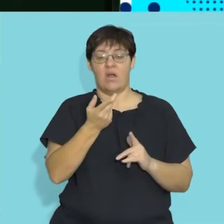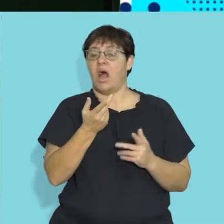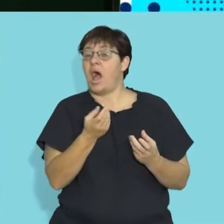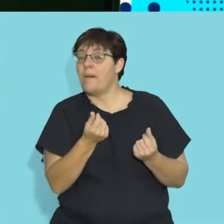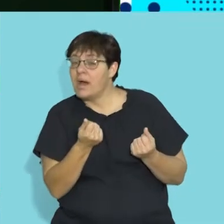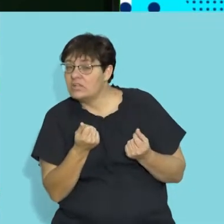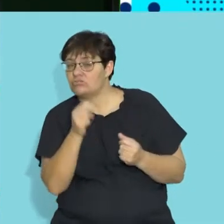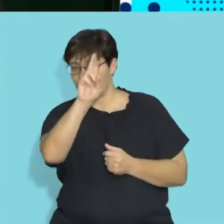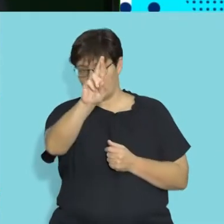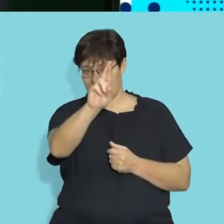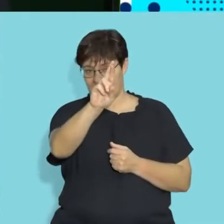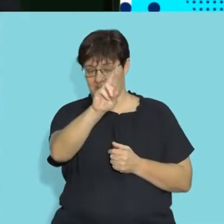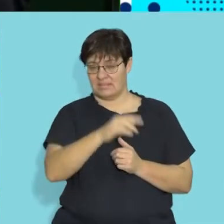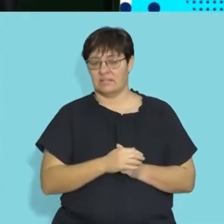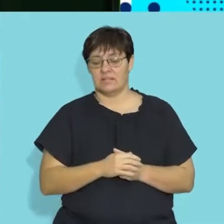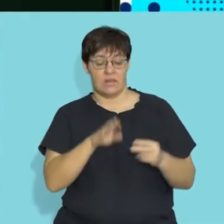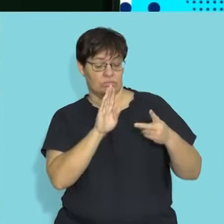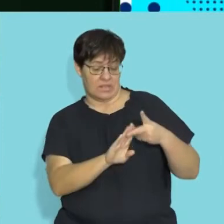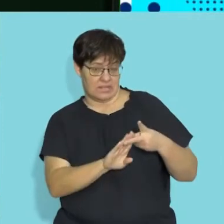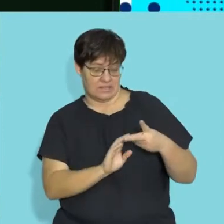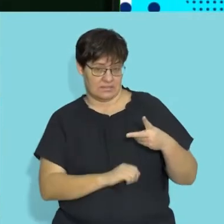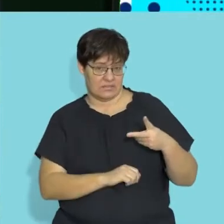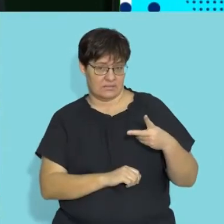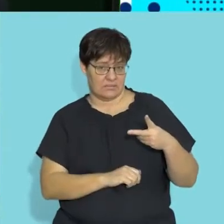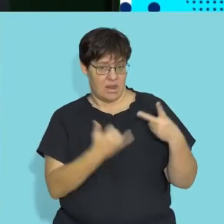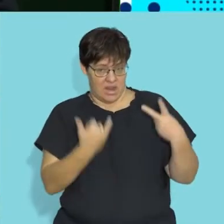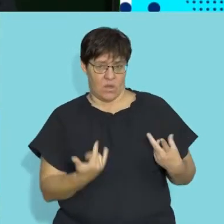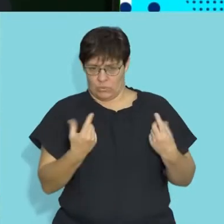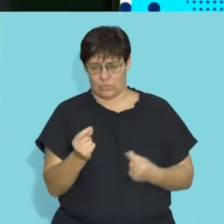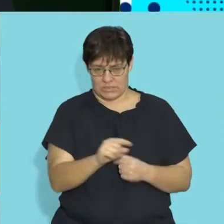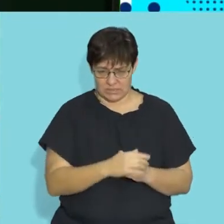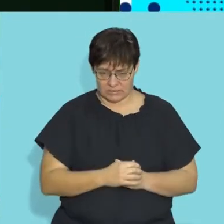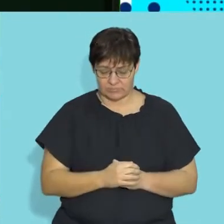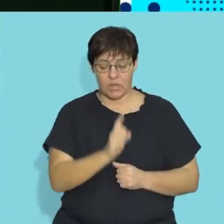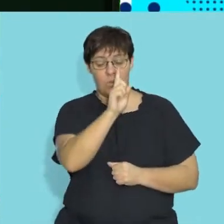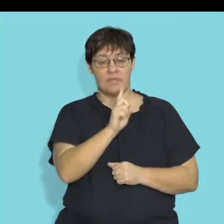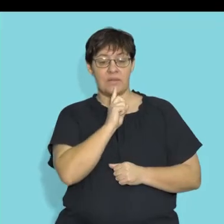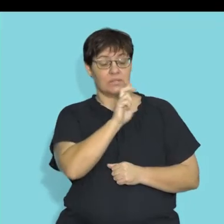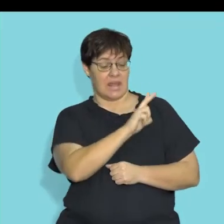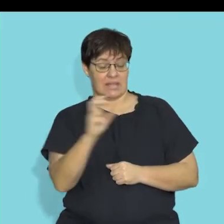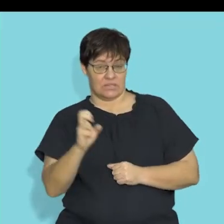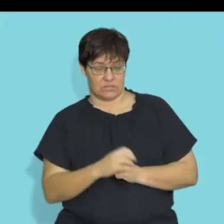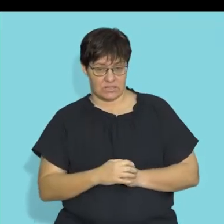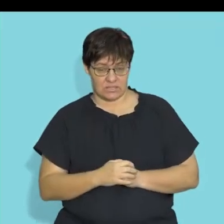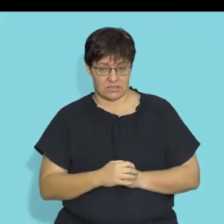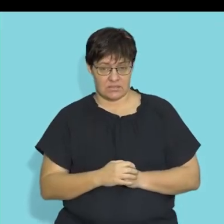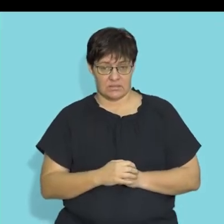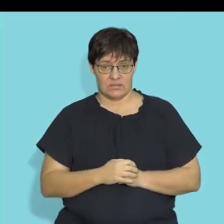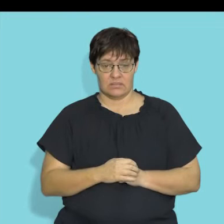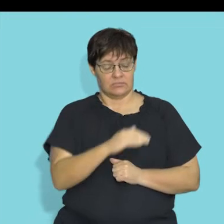in terms of rands. Right, now, step number two, what do we do here? Take your